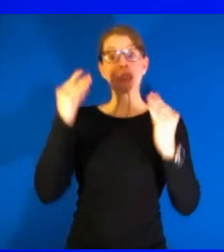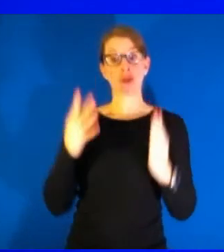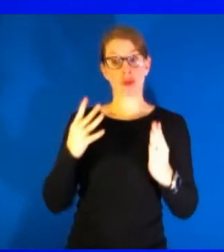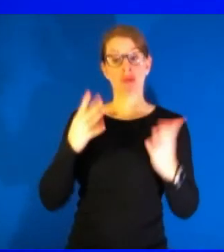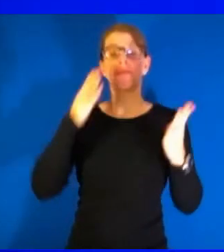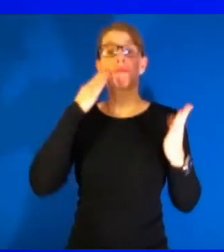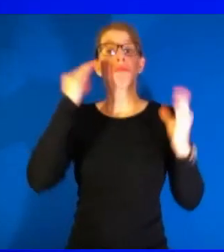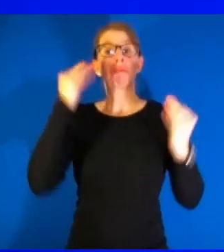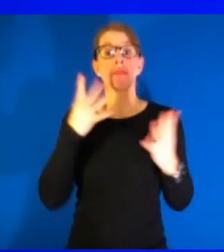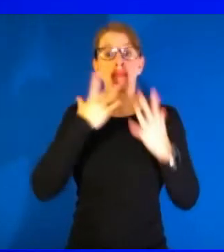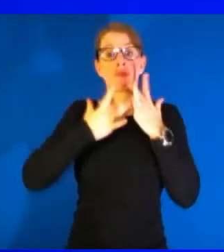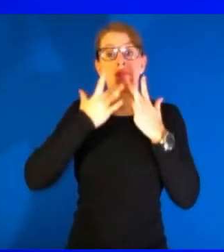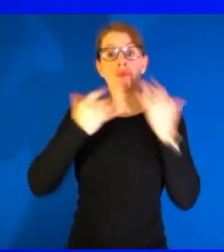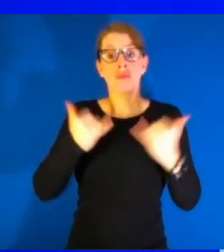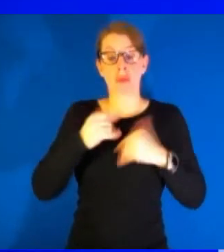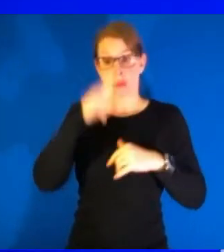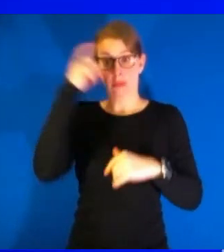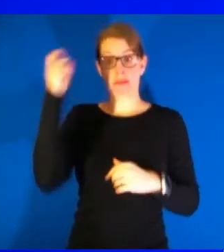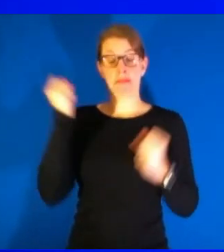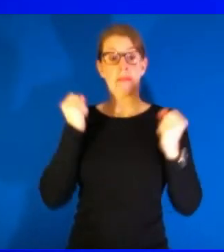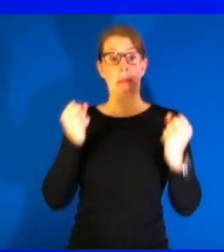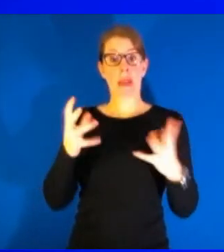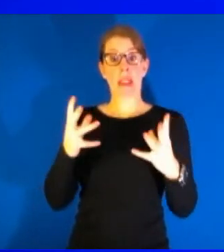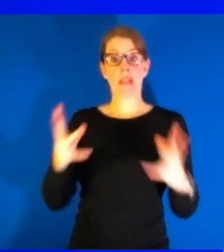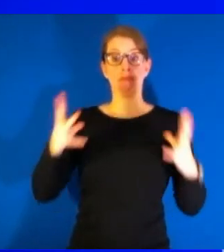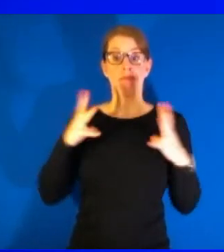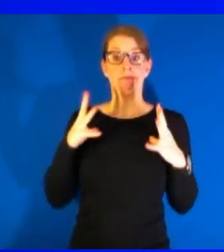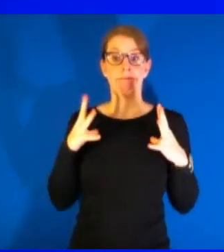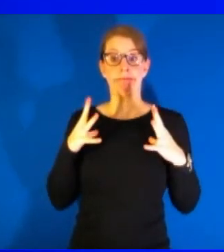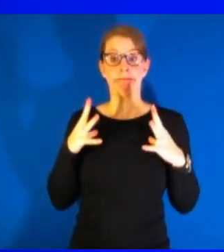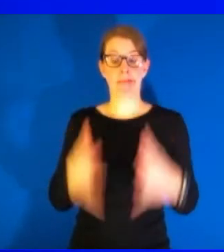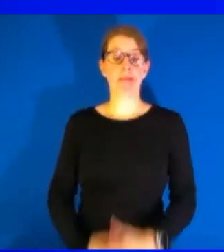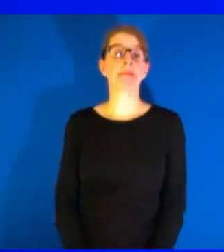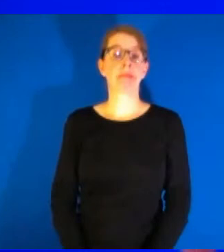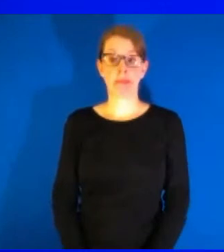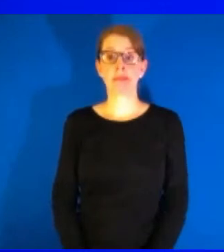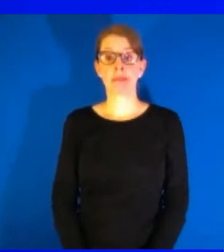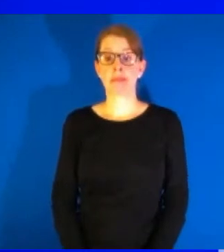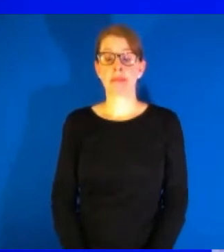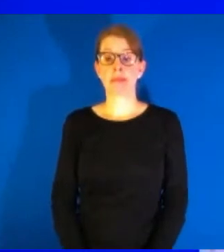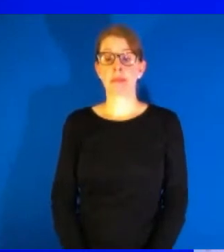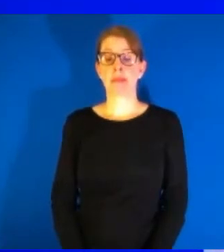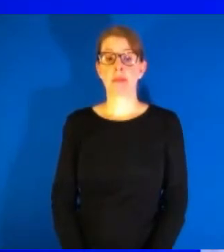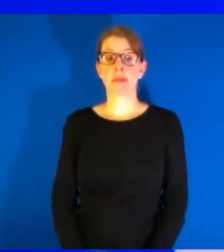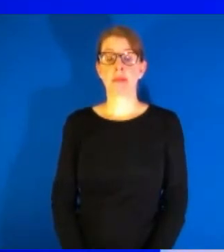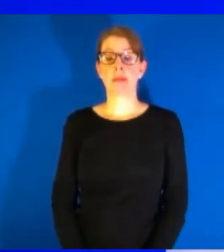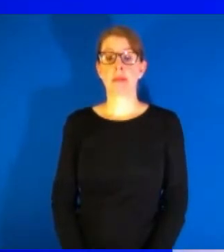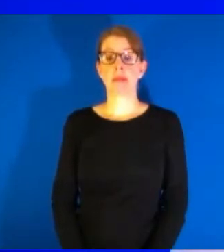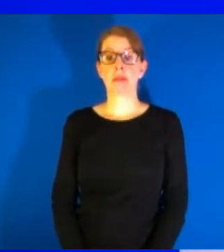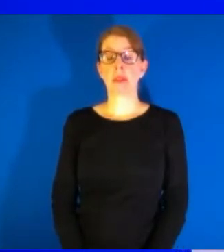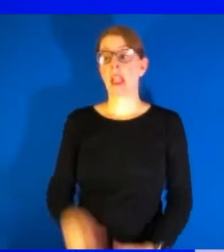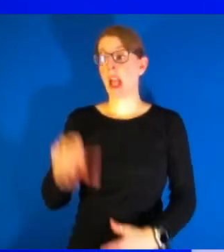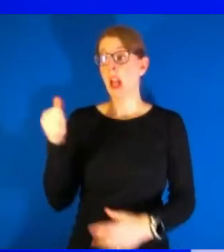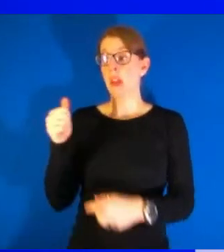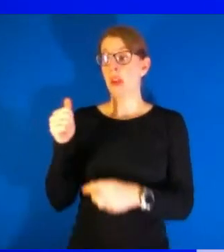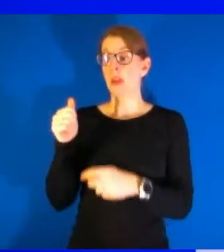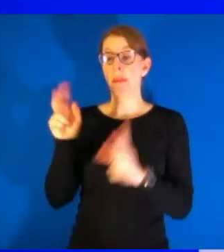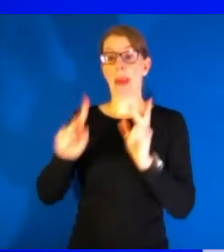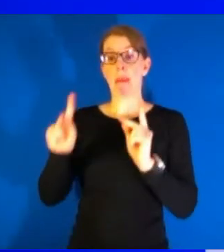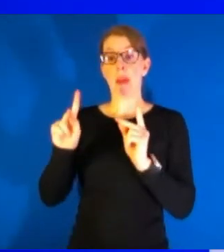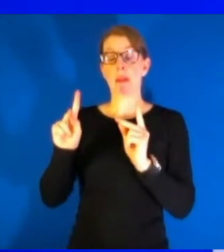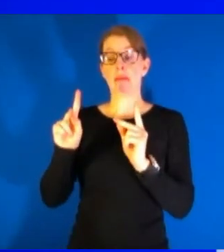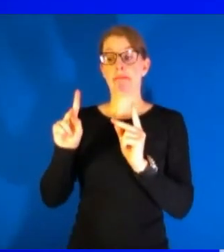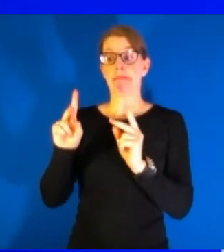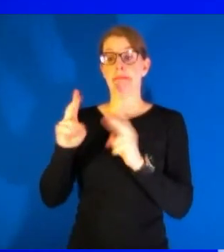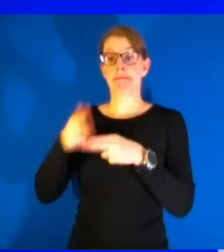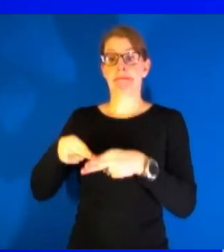are in short supply right now because a lot of them are out. Other people who may be essential, and I think essential covers a very